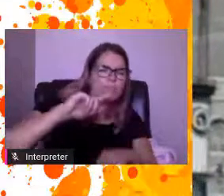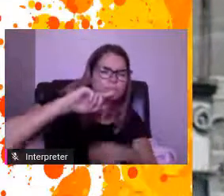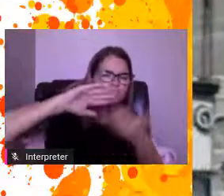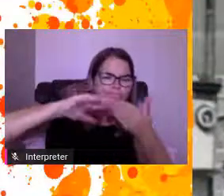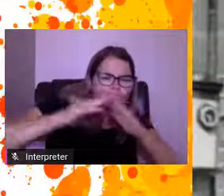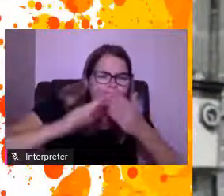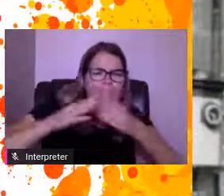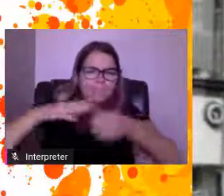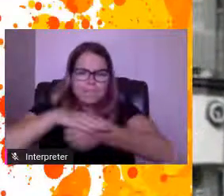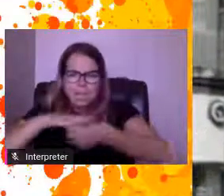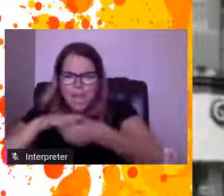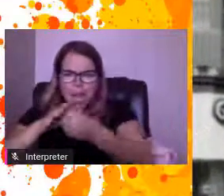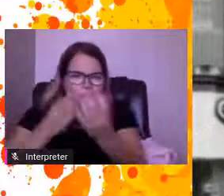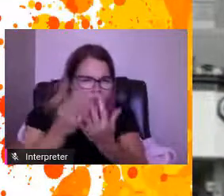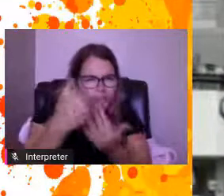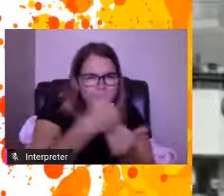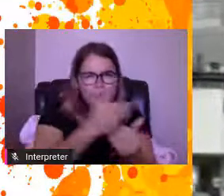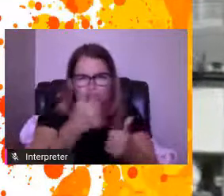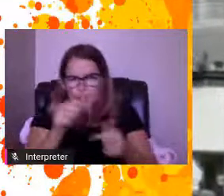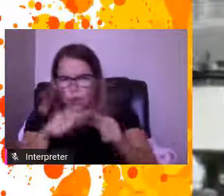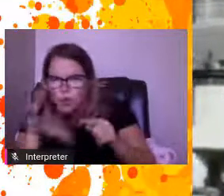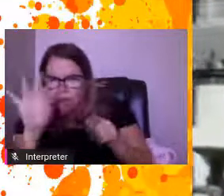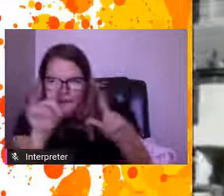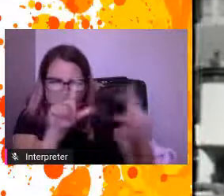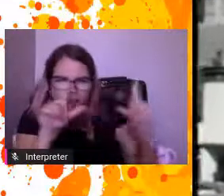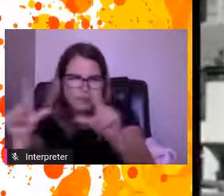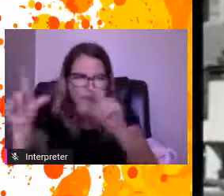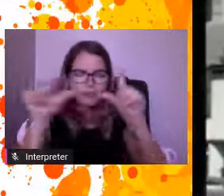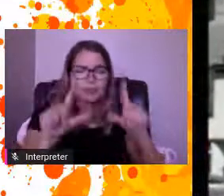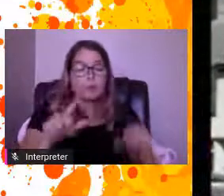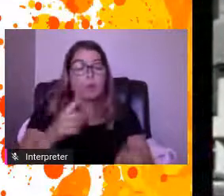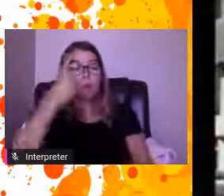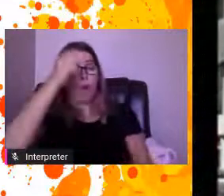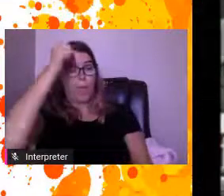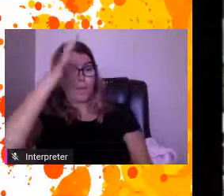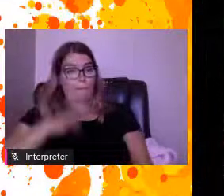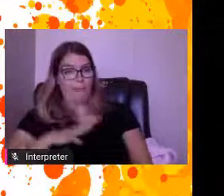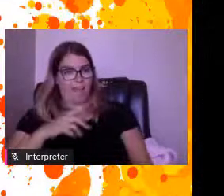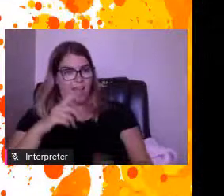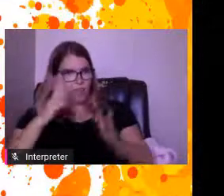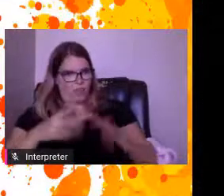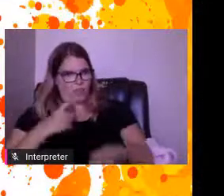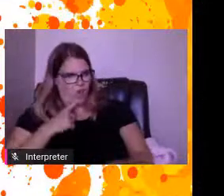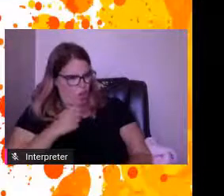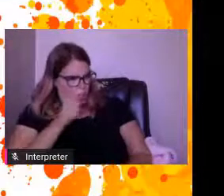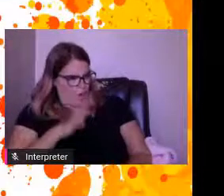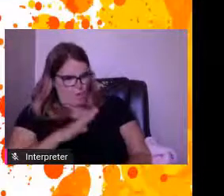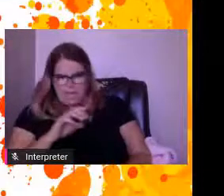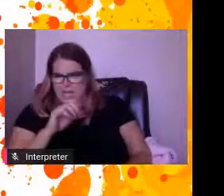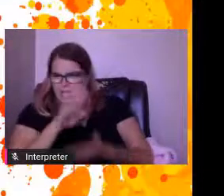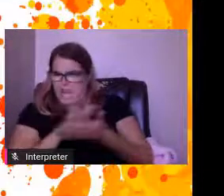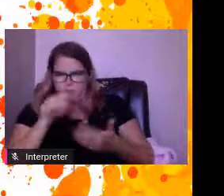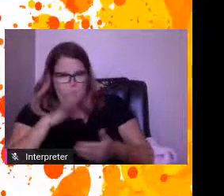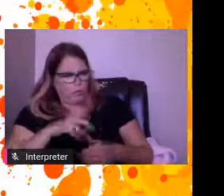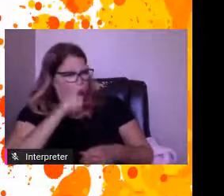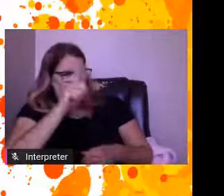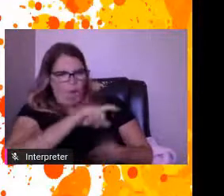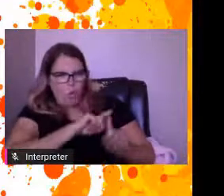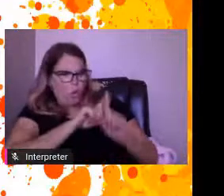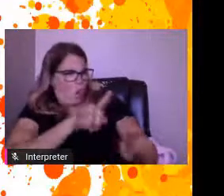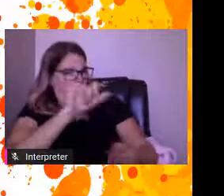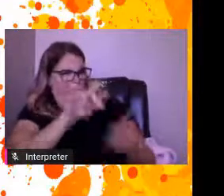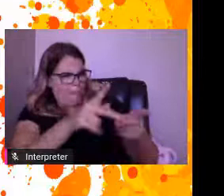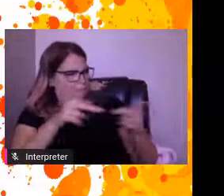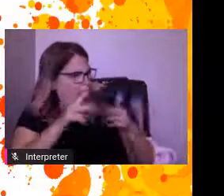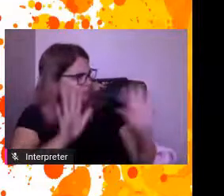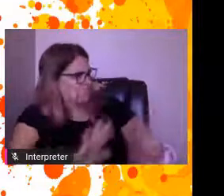angle. And when a male editor quipped that, "Nice girls didn't go to such places," Abbott replied, "I'm not a